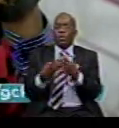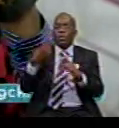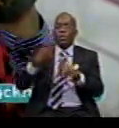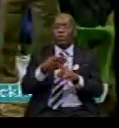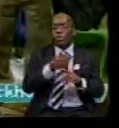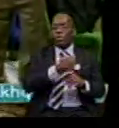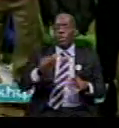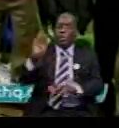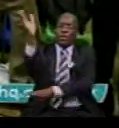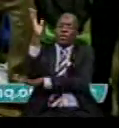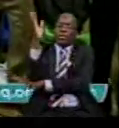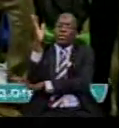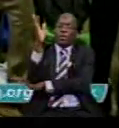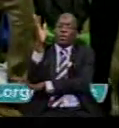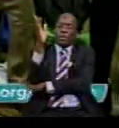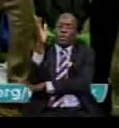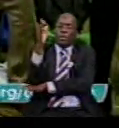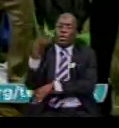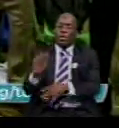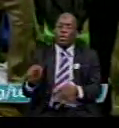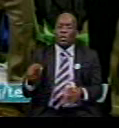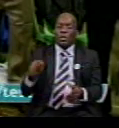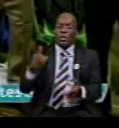and the doctor told me that